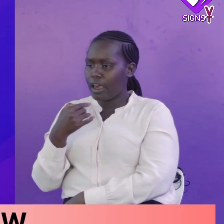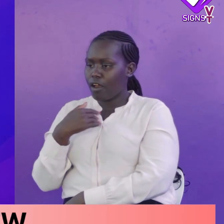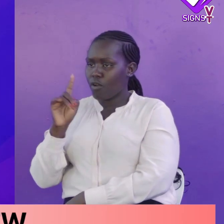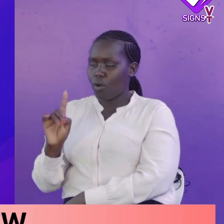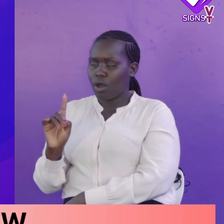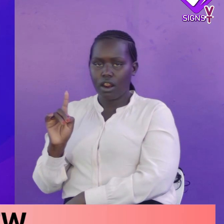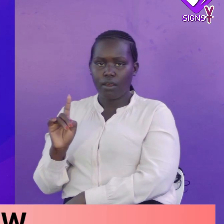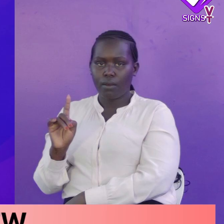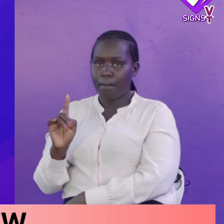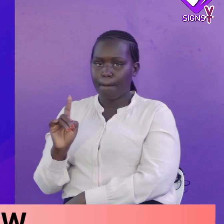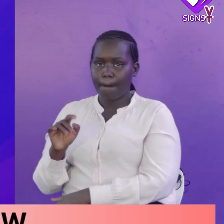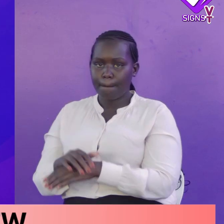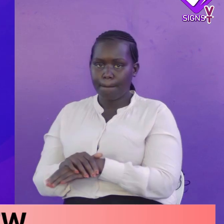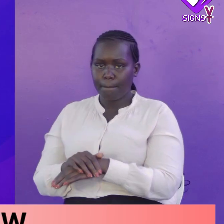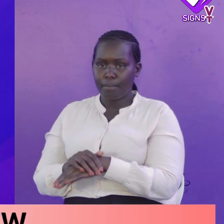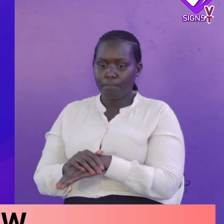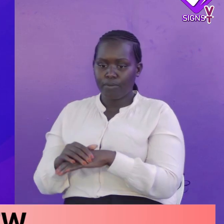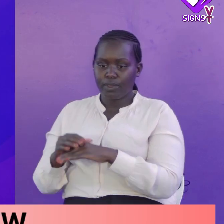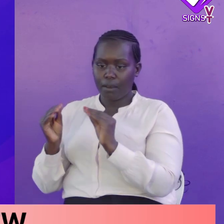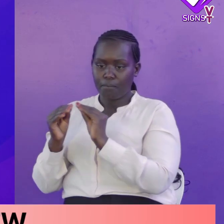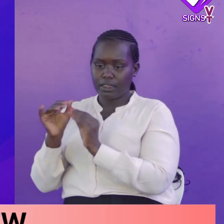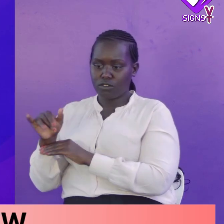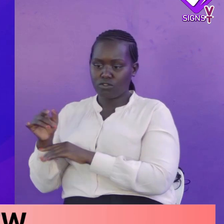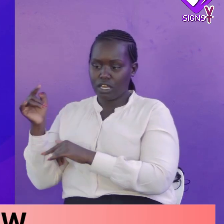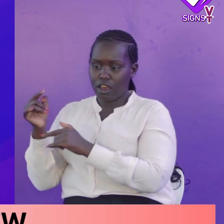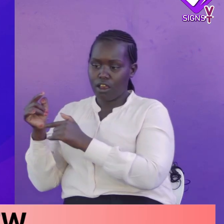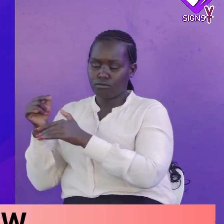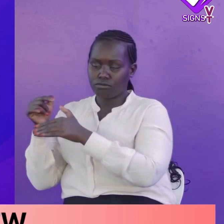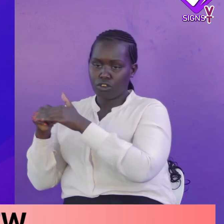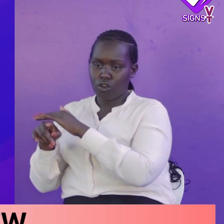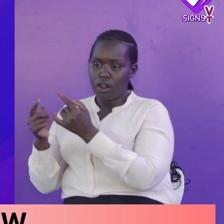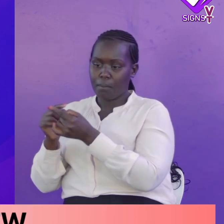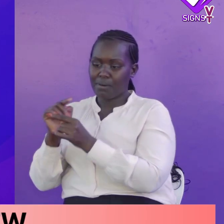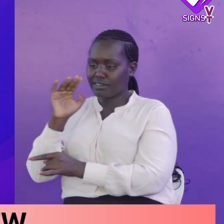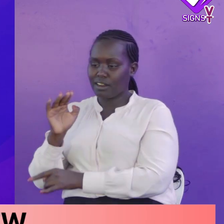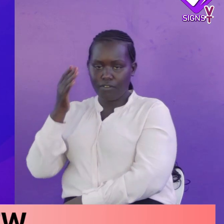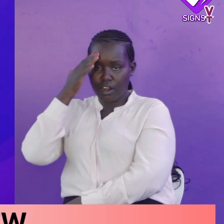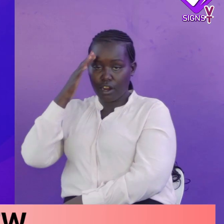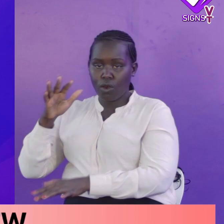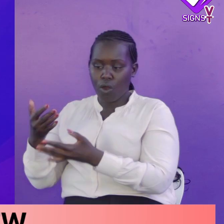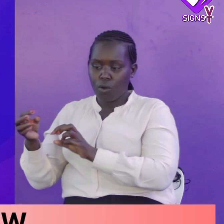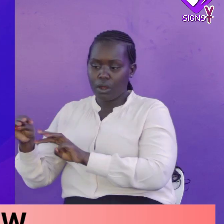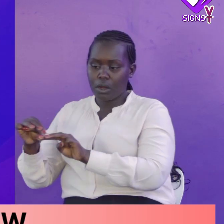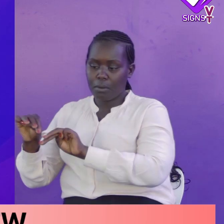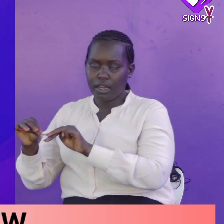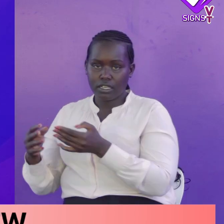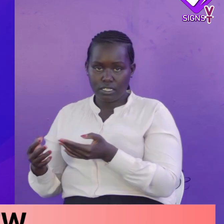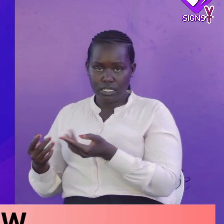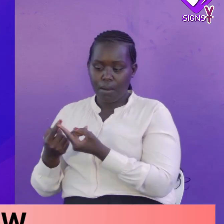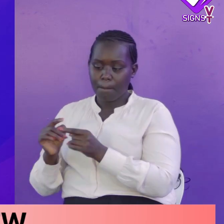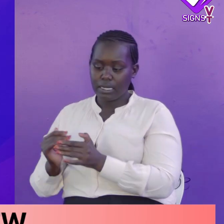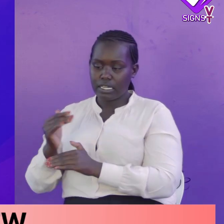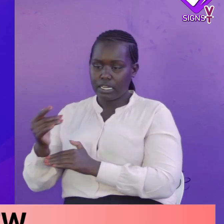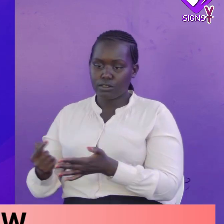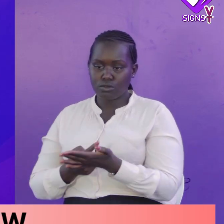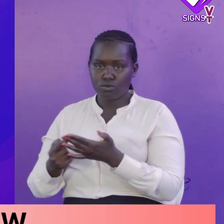one I had counted it was a goal. Yeah. But I never knew how Donnarumma managed to do it. But next week, they